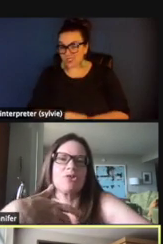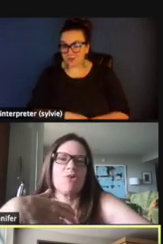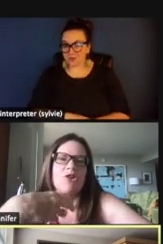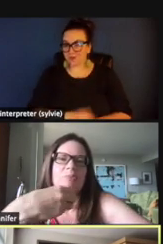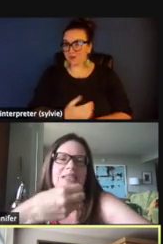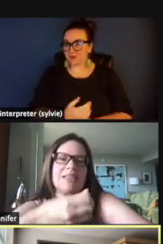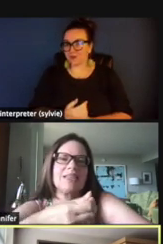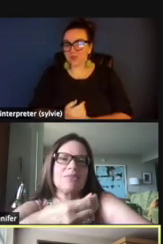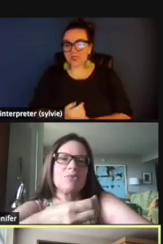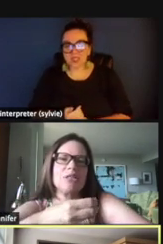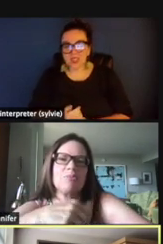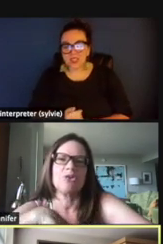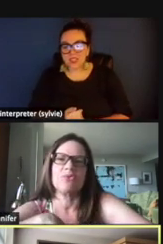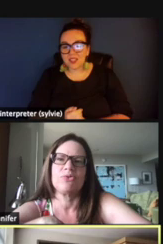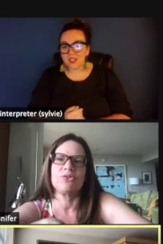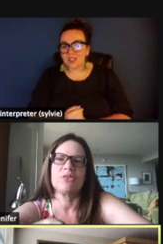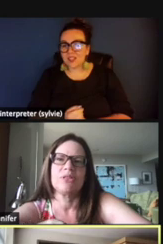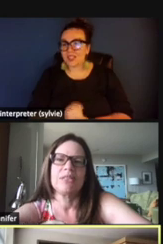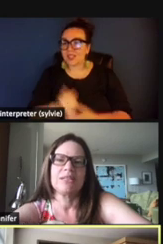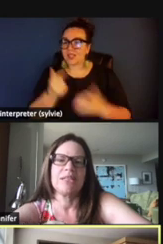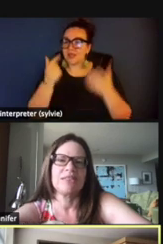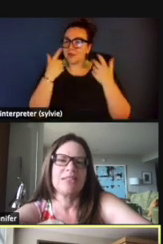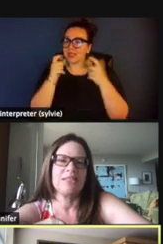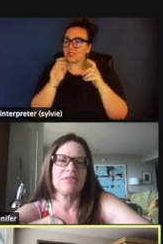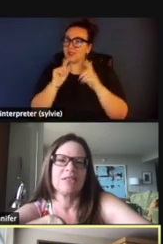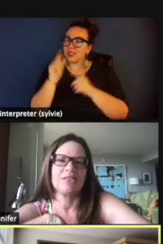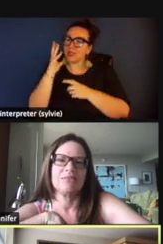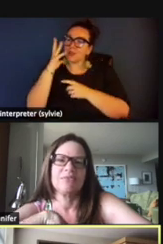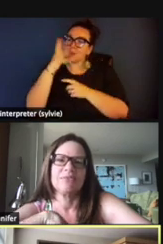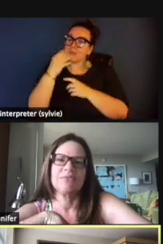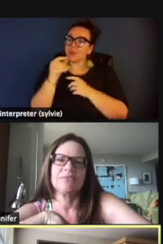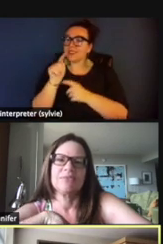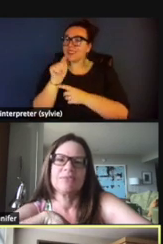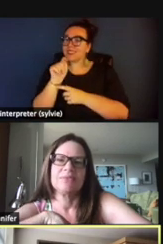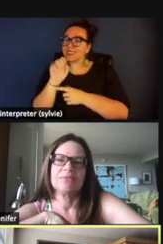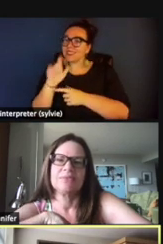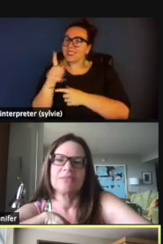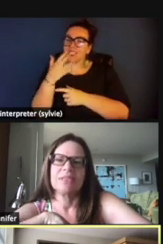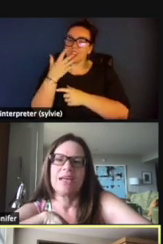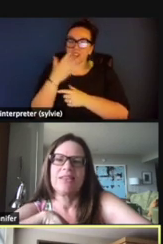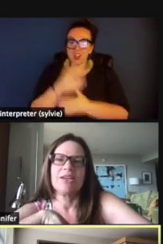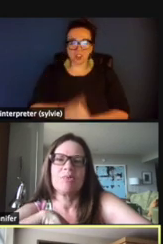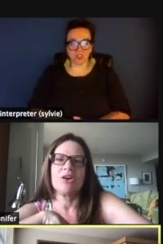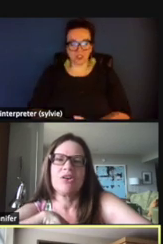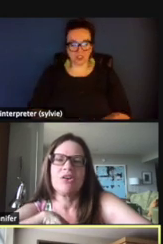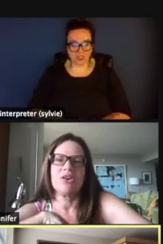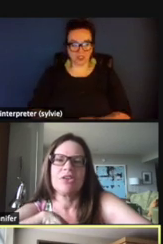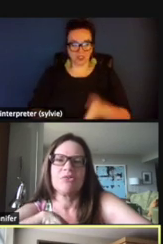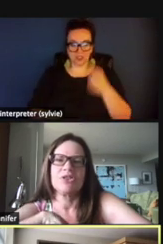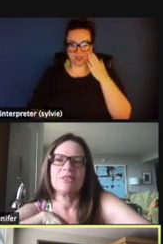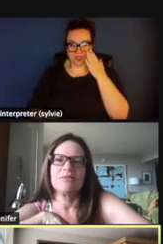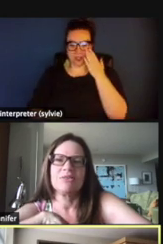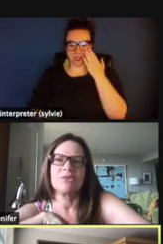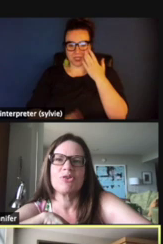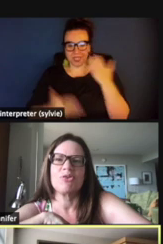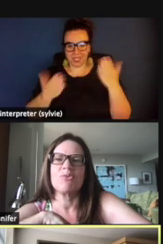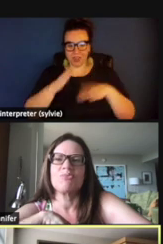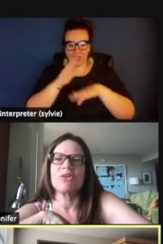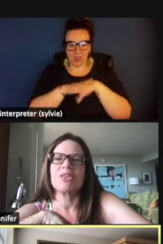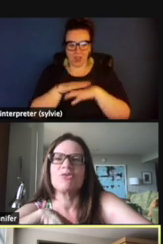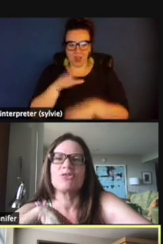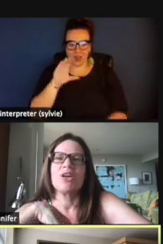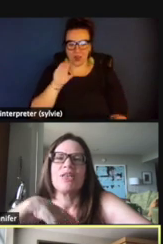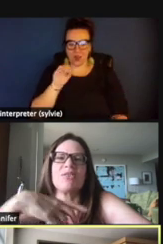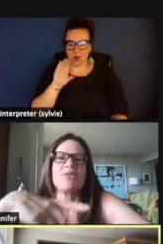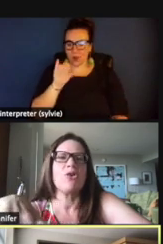minerals in the water makes it this really beautiful kind of teal color. And then here we are on the ocean. So, you know,